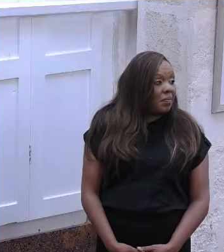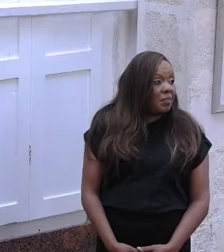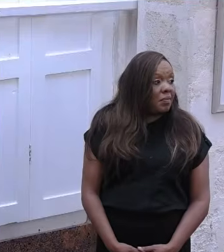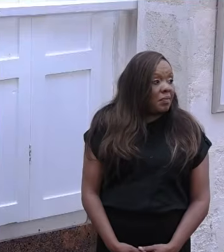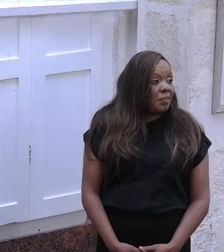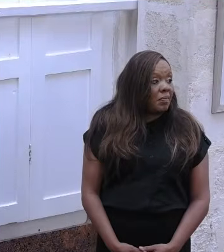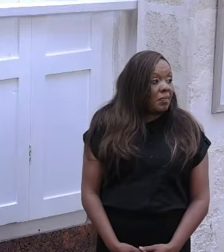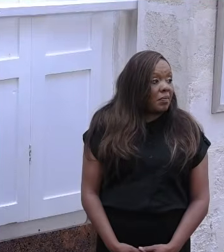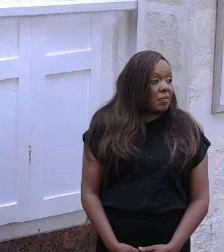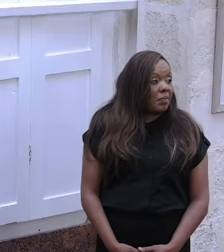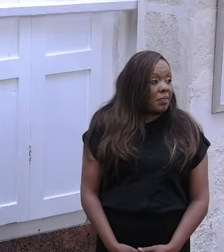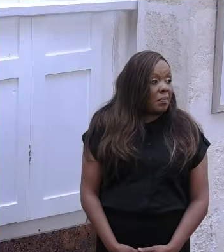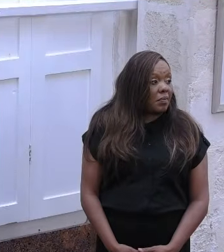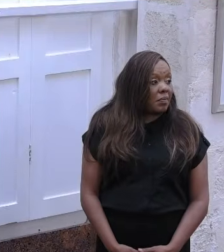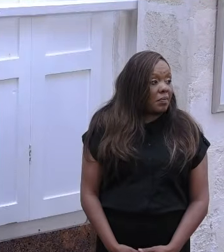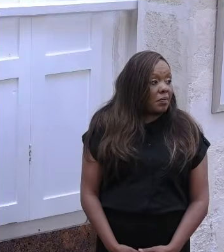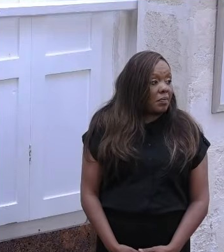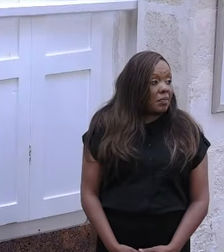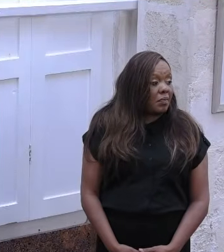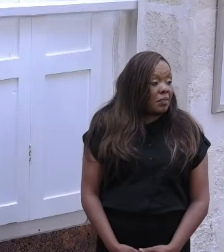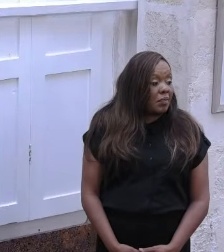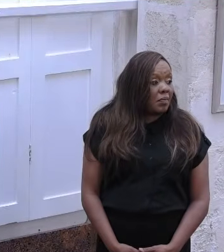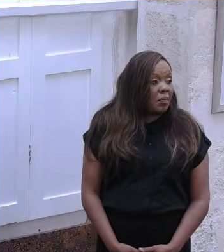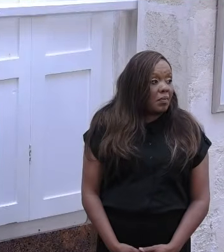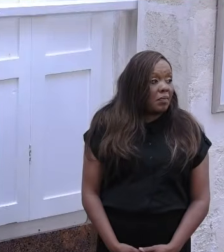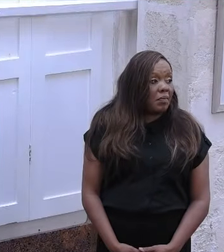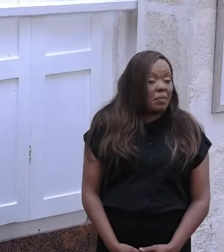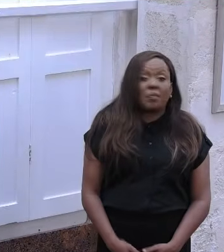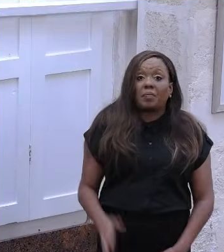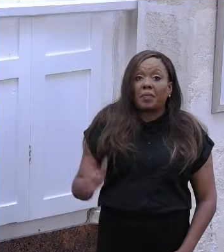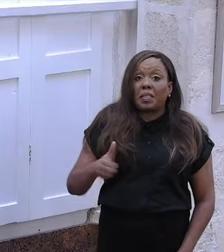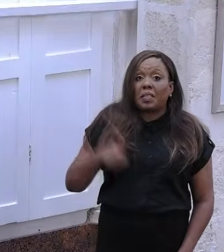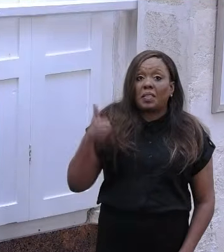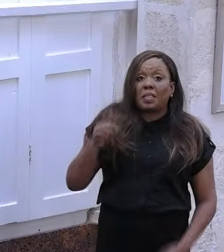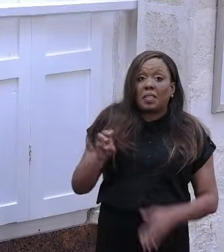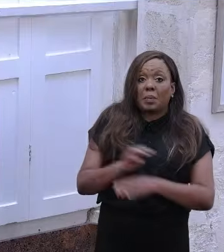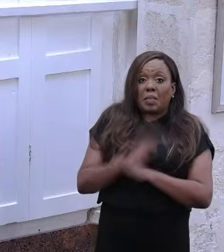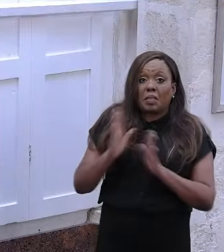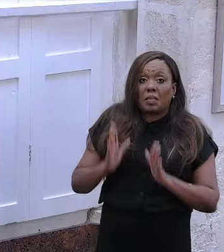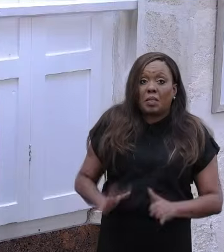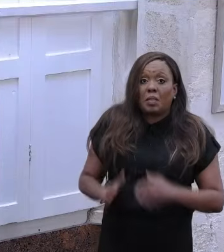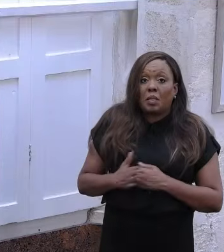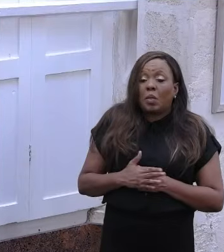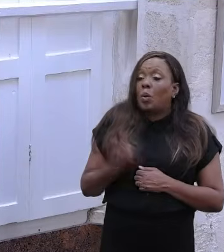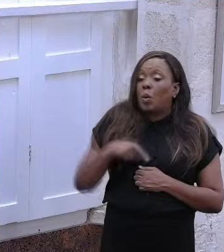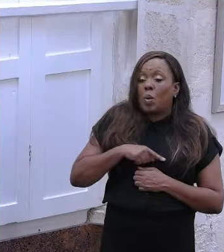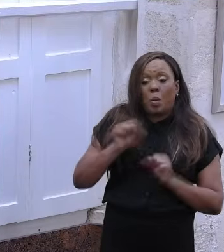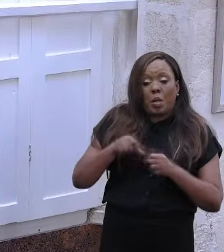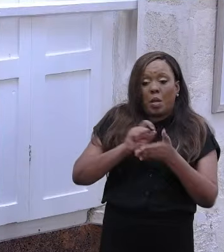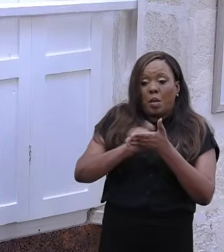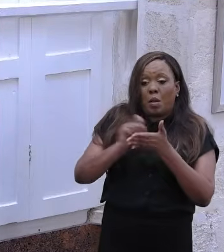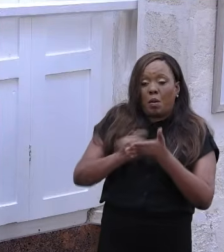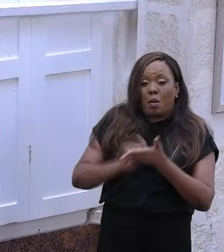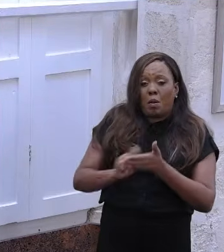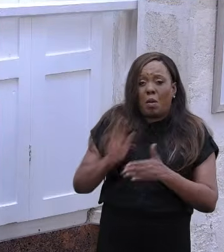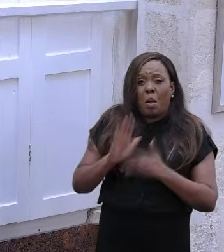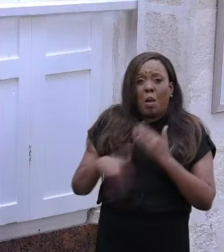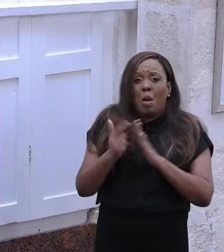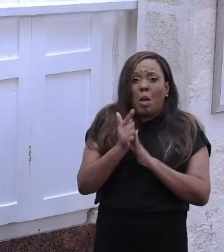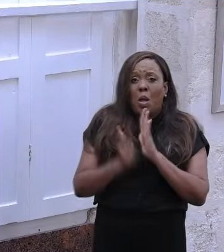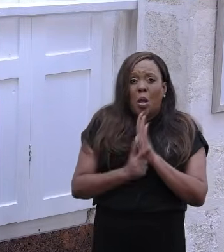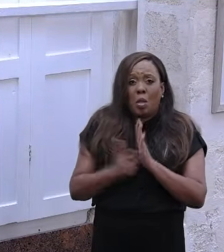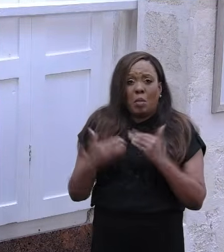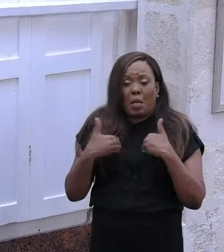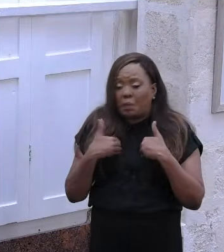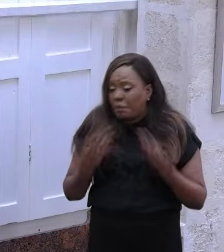implementation deficit disorder has nothing to do with the rules that we've written in here. And we can write all the laws we want and pass more laws in here, and if it's not